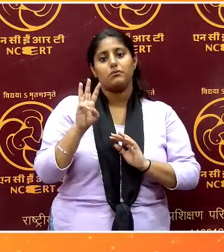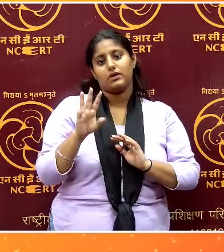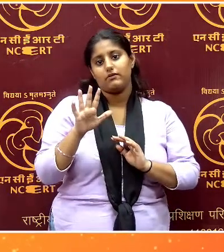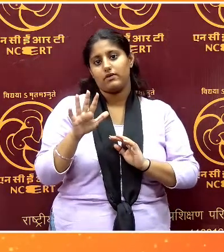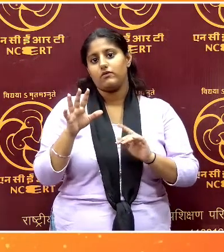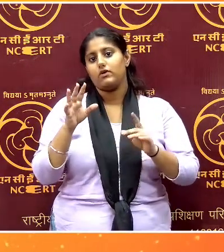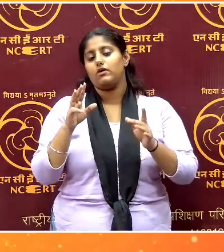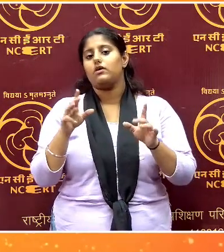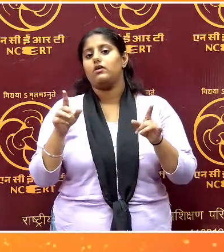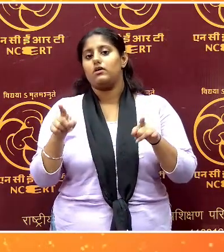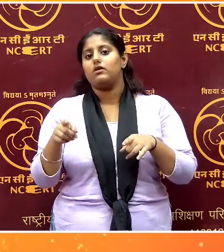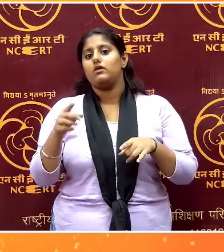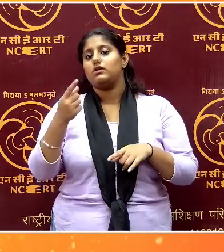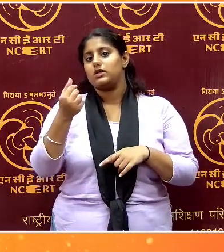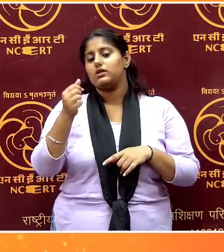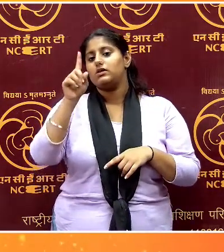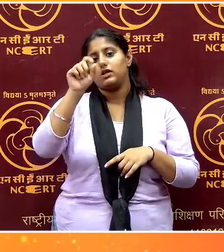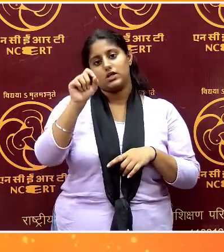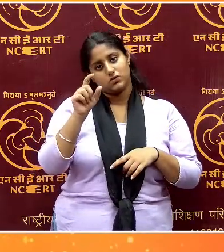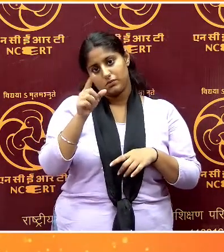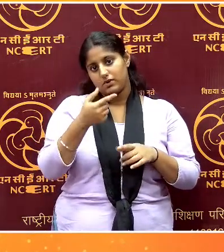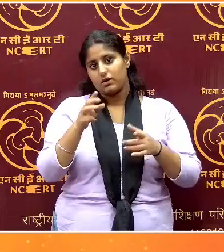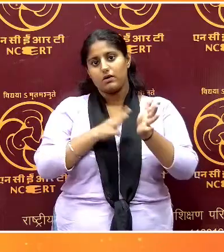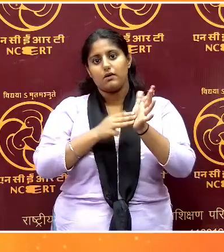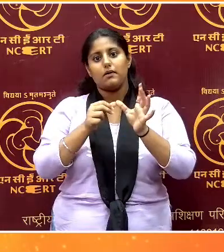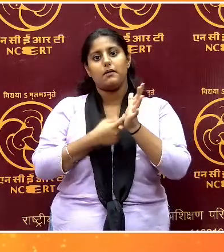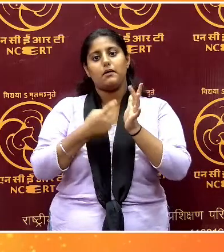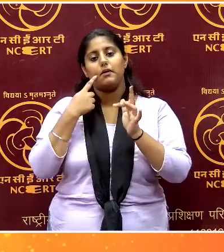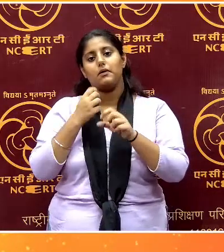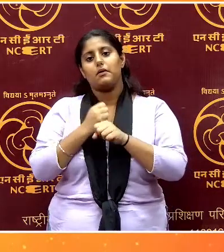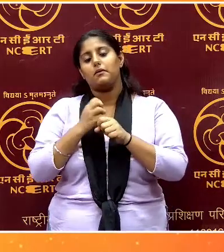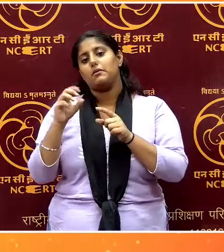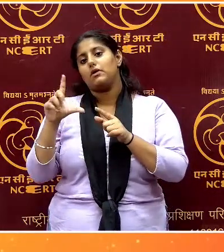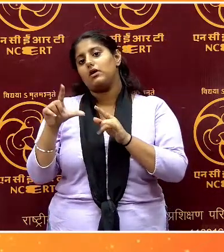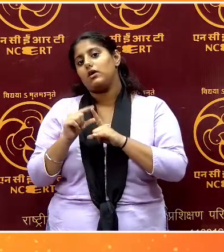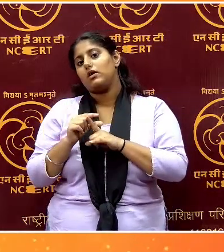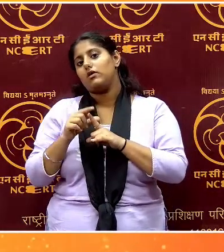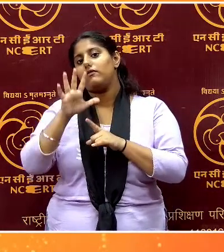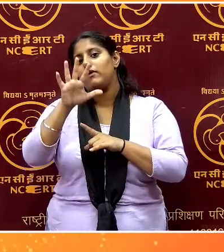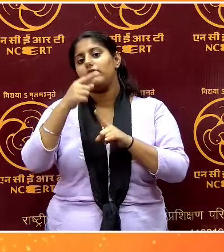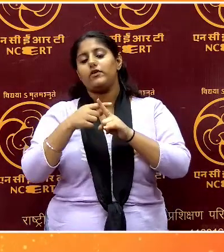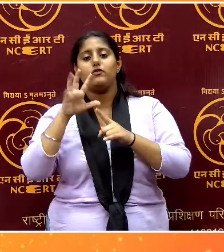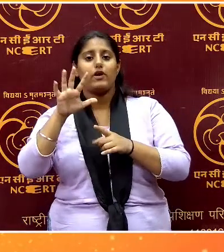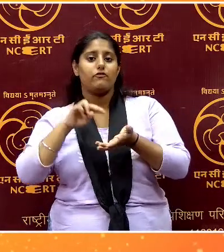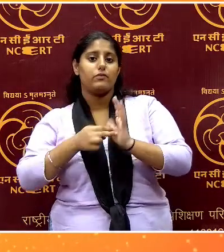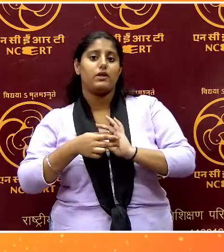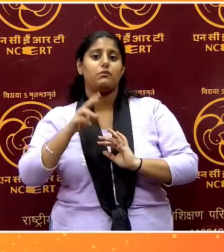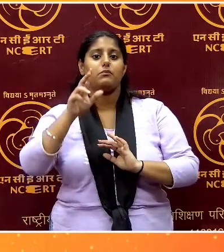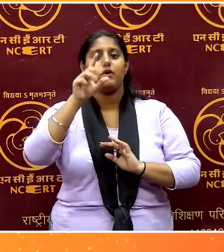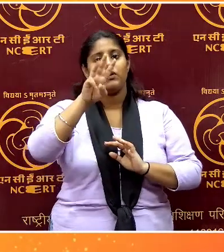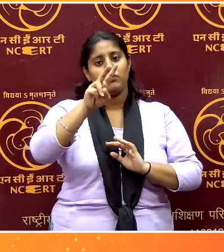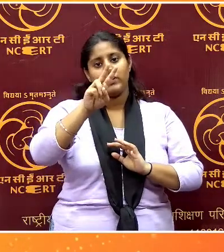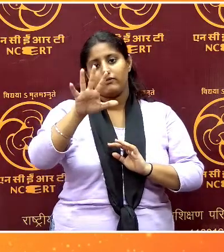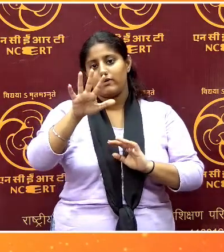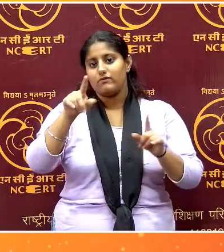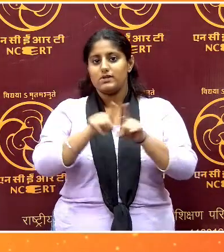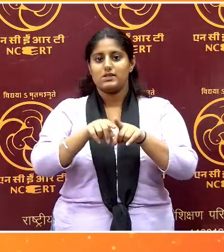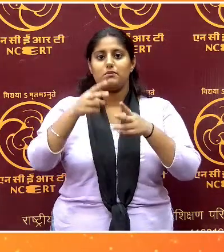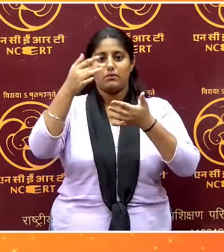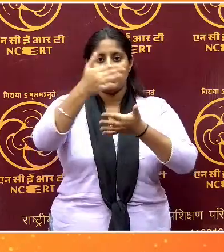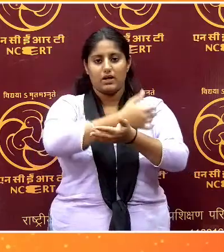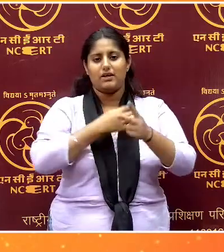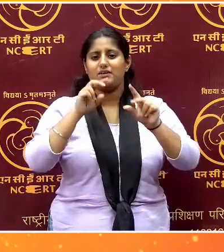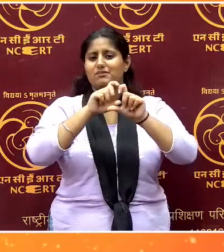per plant is 10 rupees and you can find here how many plants, children? 5 into 5, that is 25. See, the data itself is so